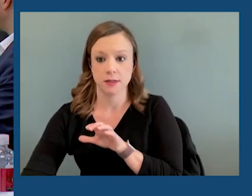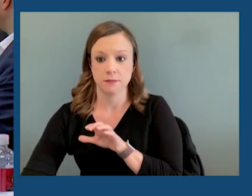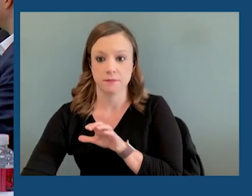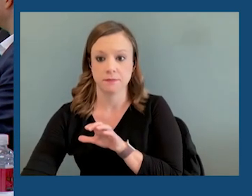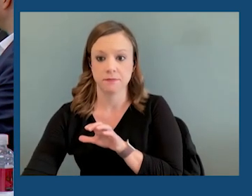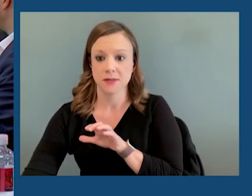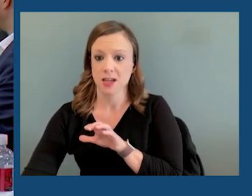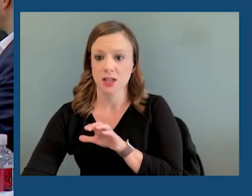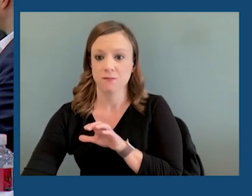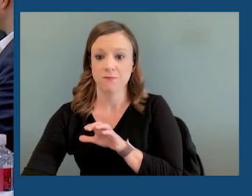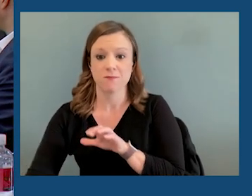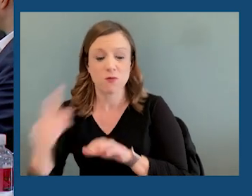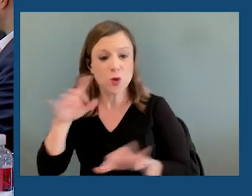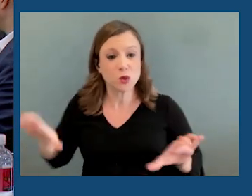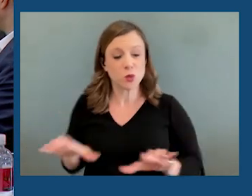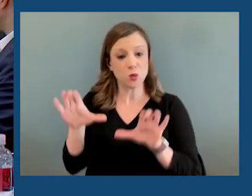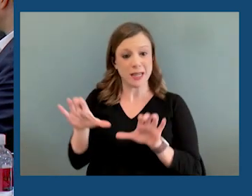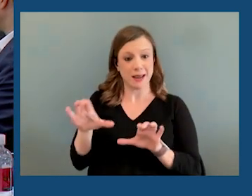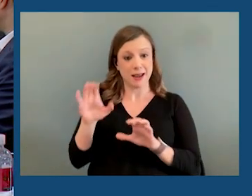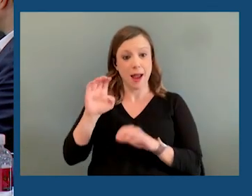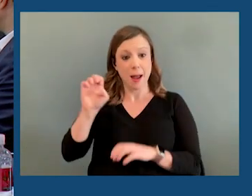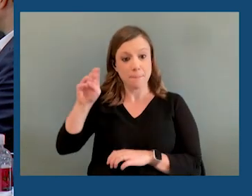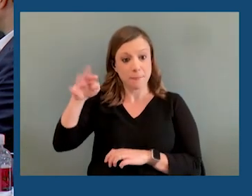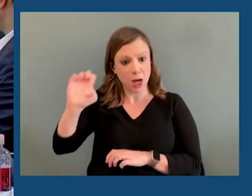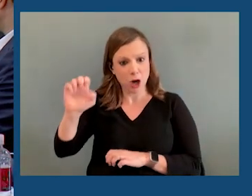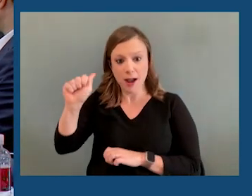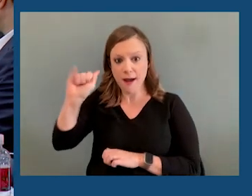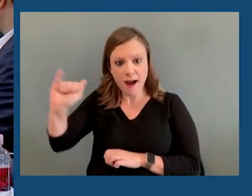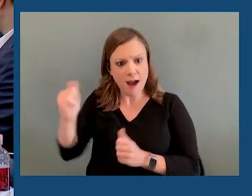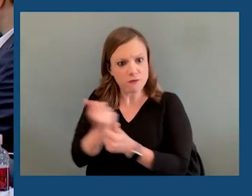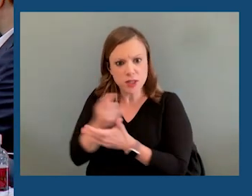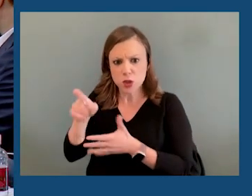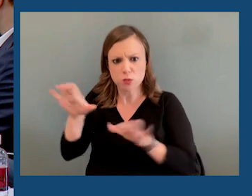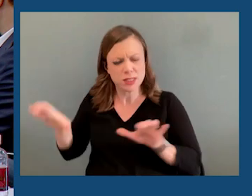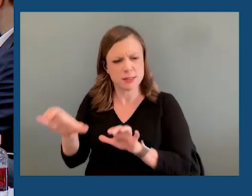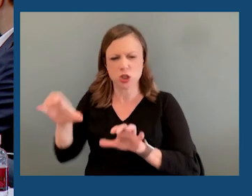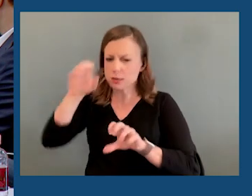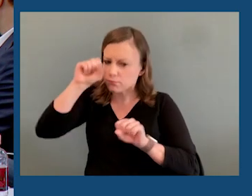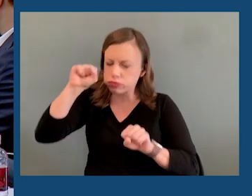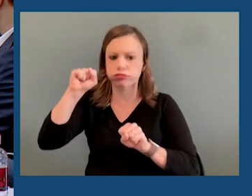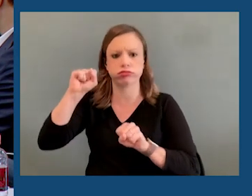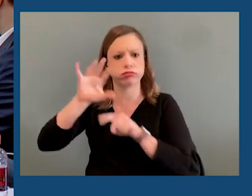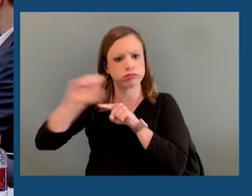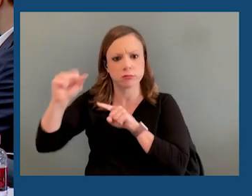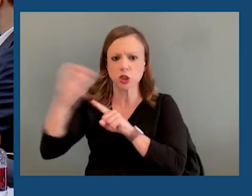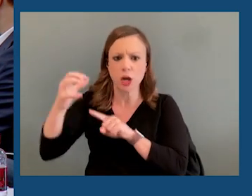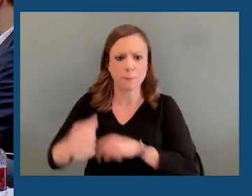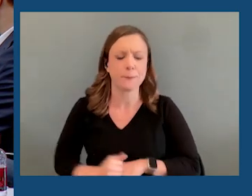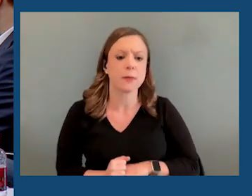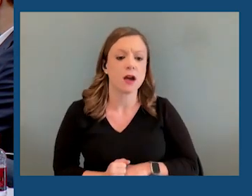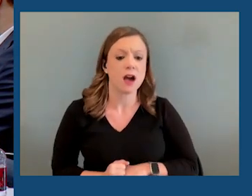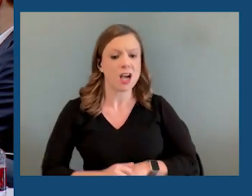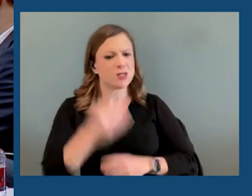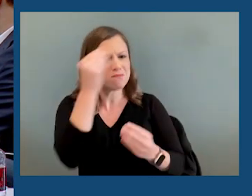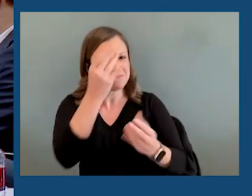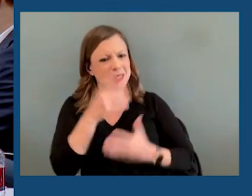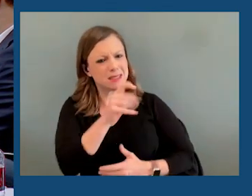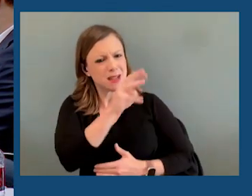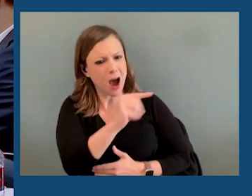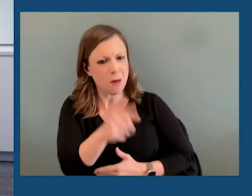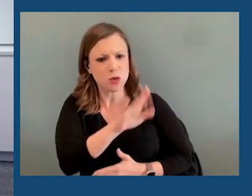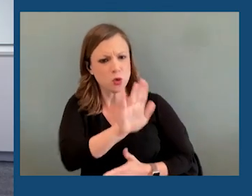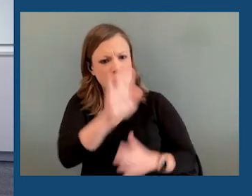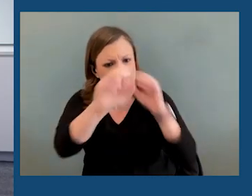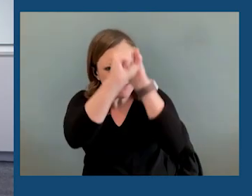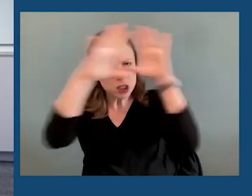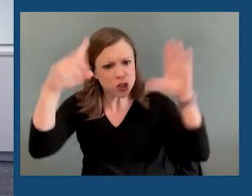It's amazing. Tom, I'm going to turn it to you. I'm hoping that you could just speak for a little bit about the vision for Empire AI and what it's going